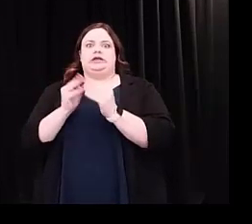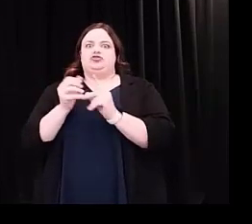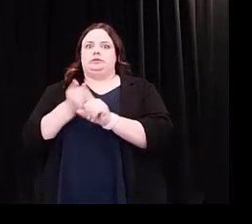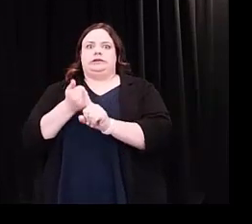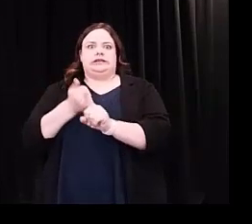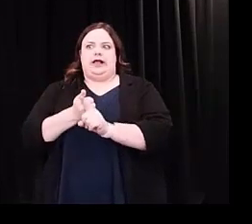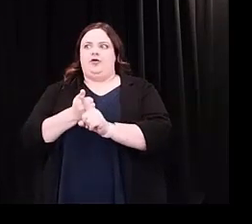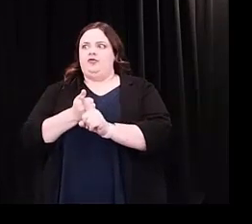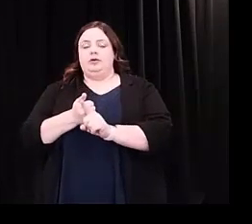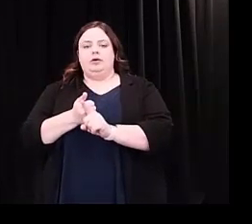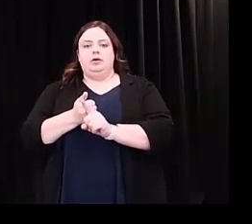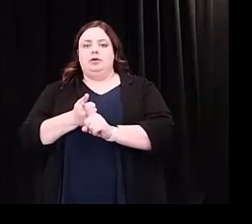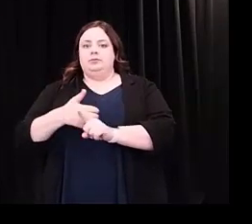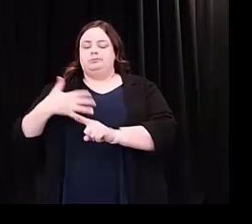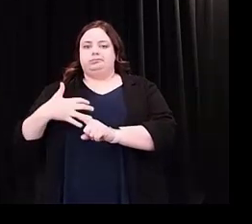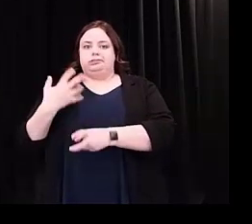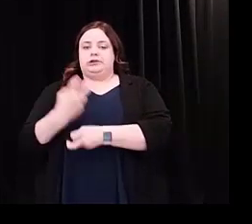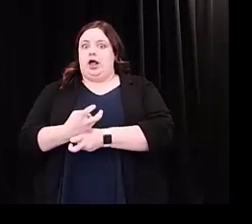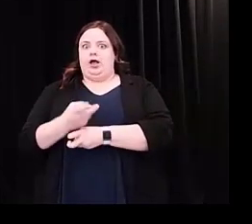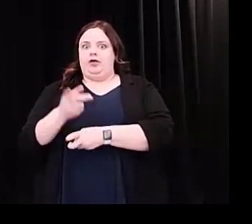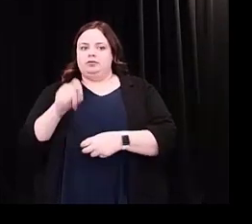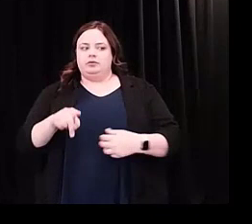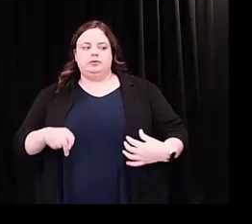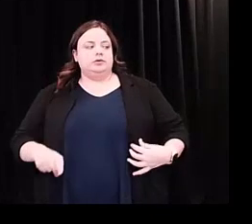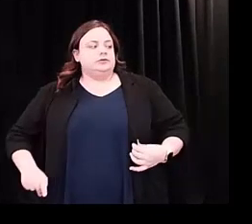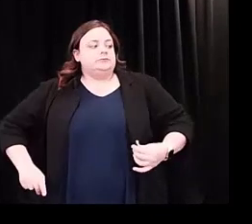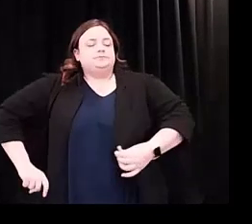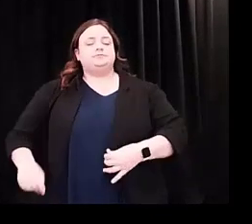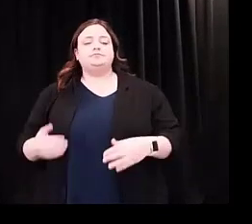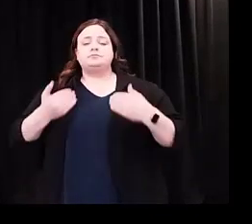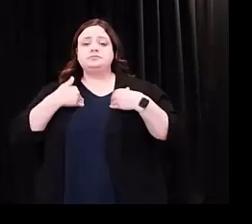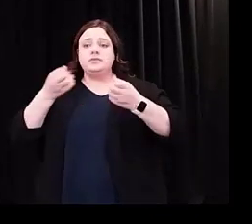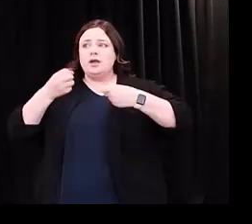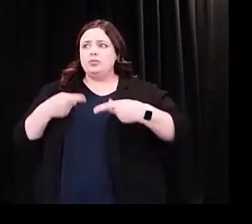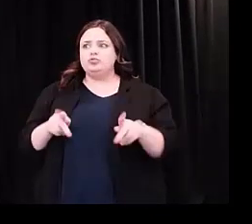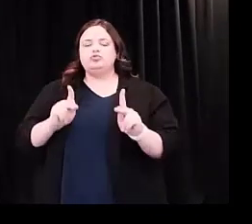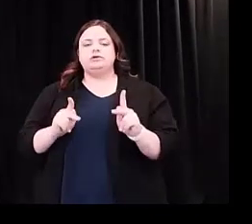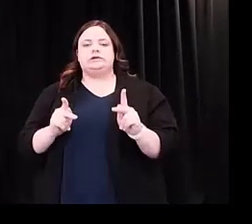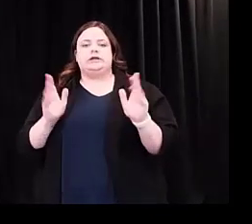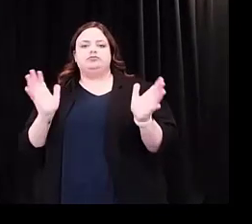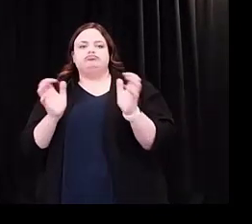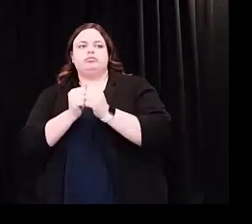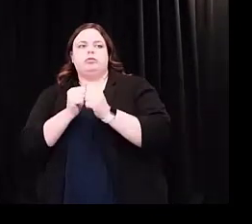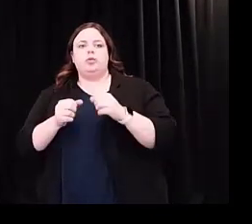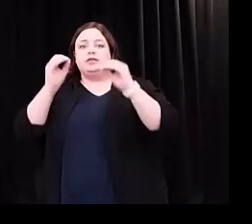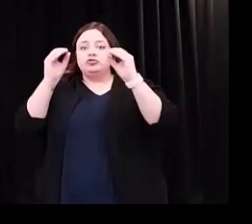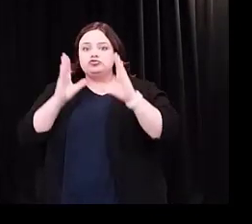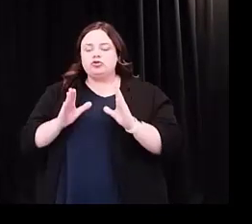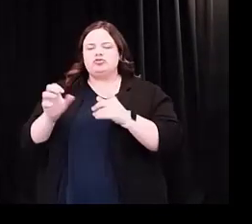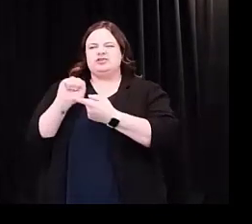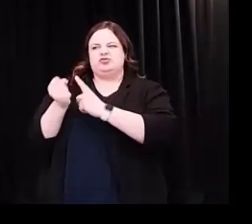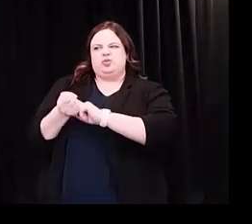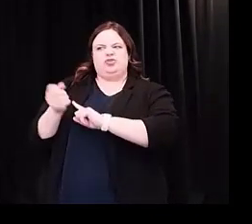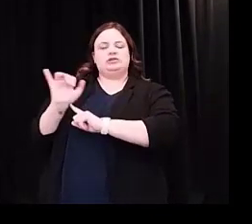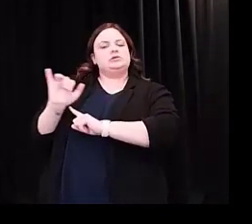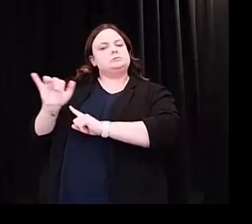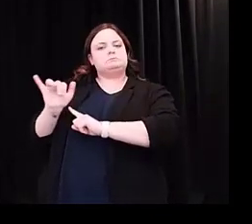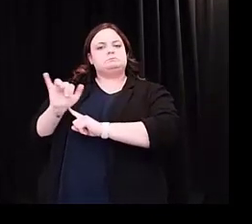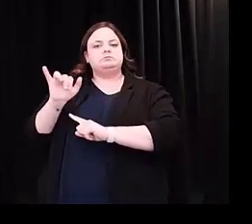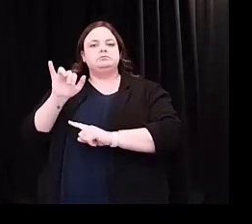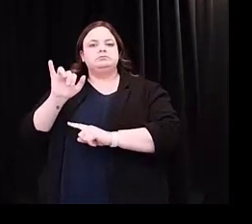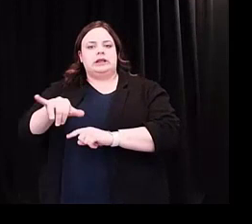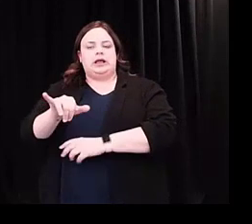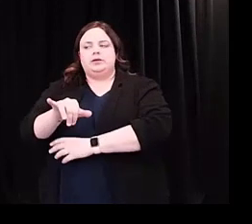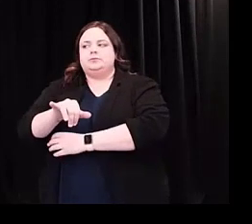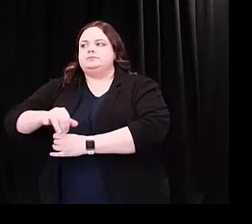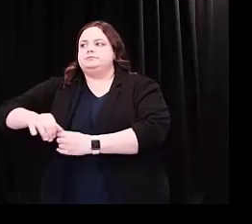itself. I have had the opportunity to talk to some instructors in situations like that. When